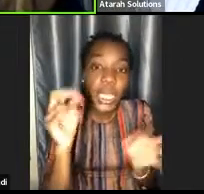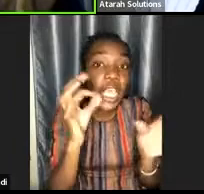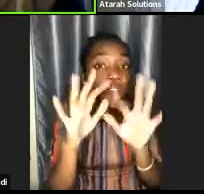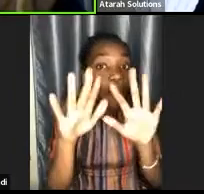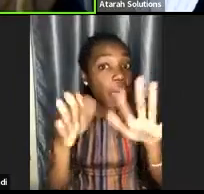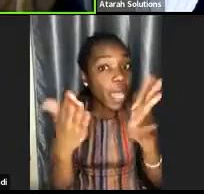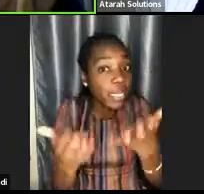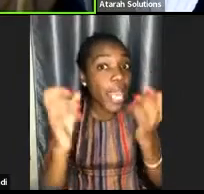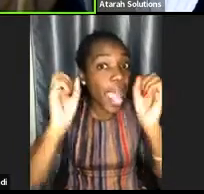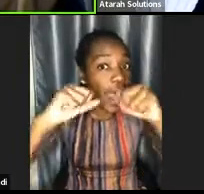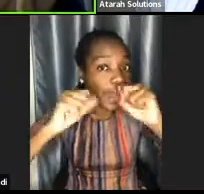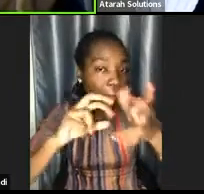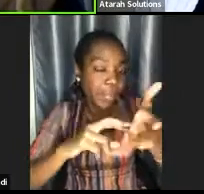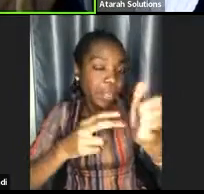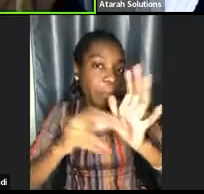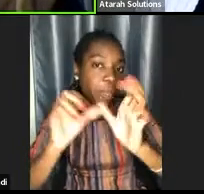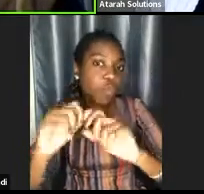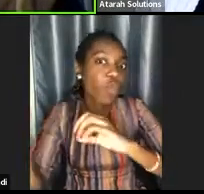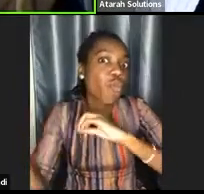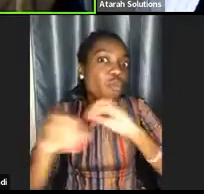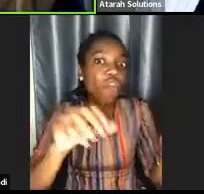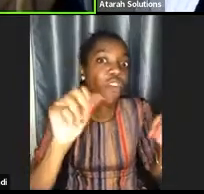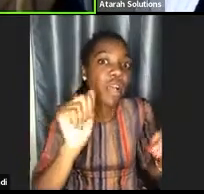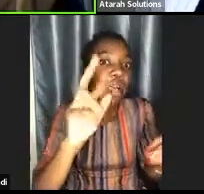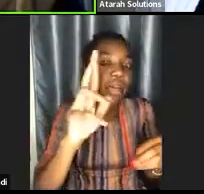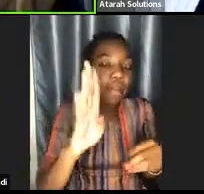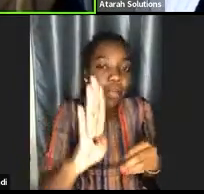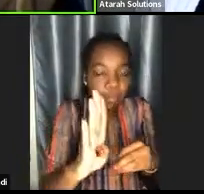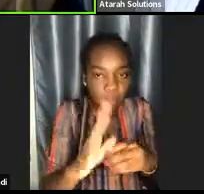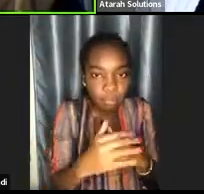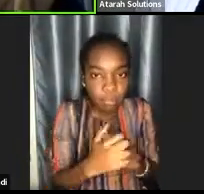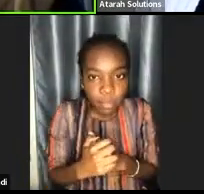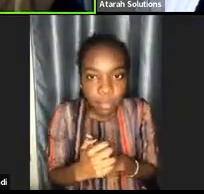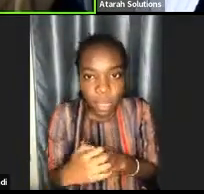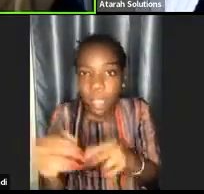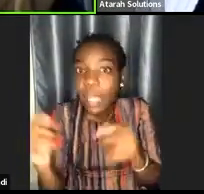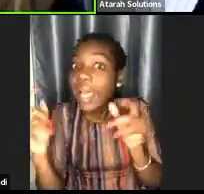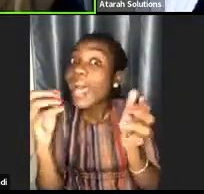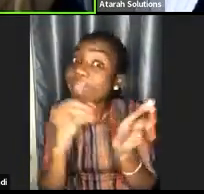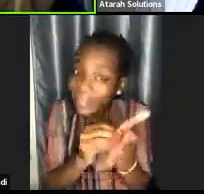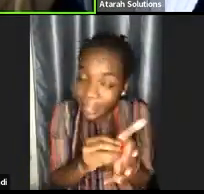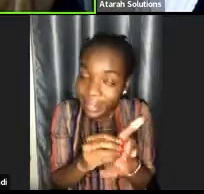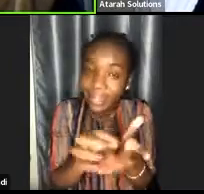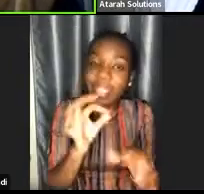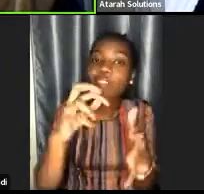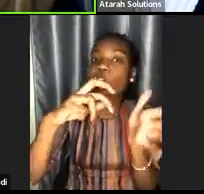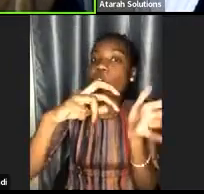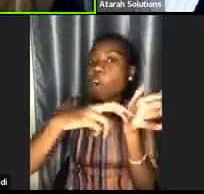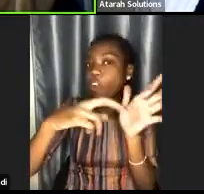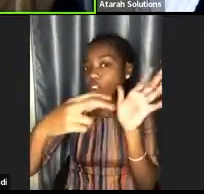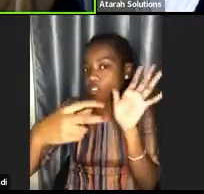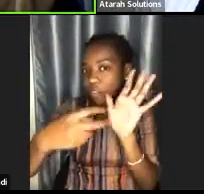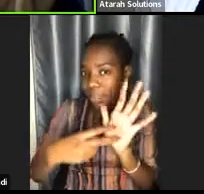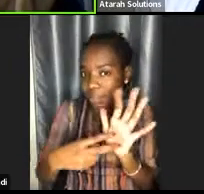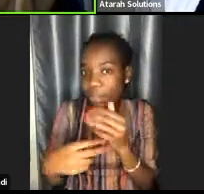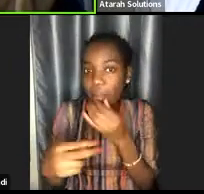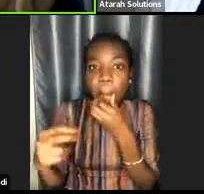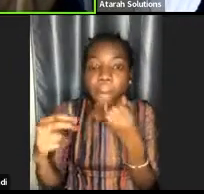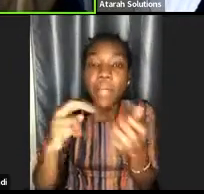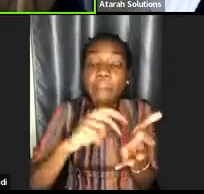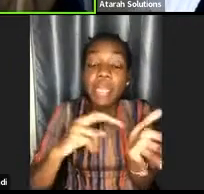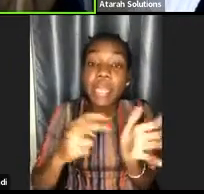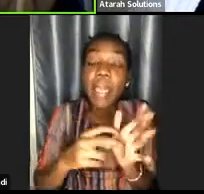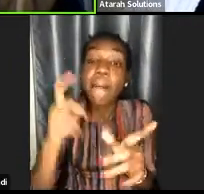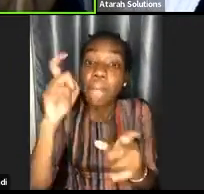then they can move it to arbitration. Again, if it's a contract, did they have a clause on how to